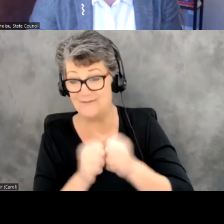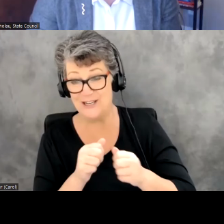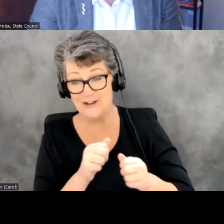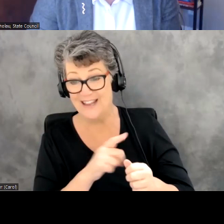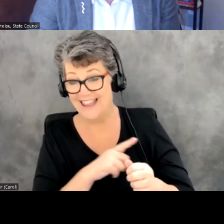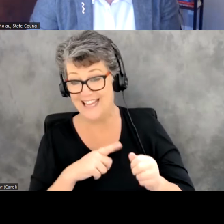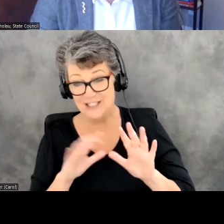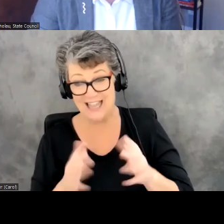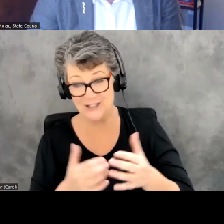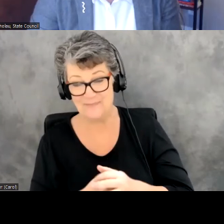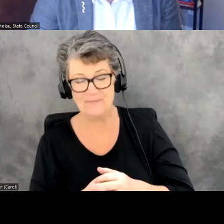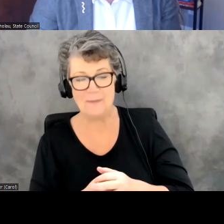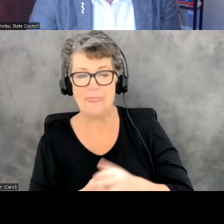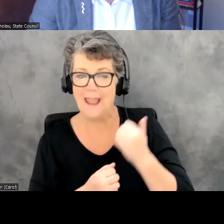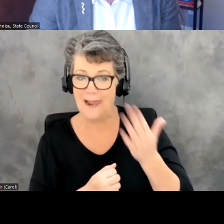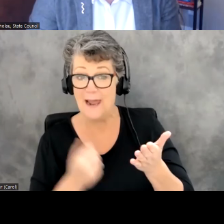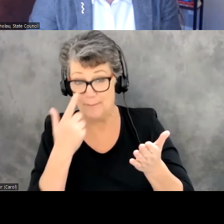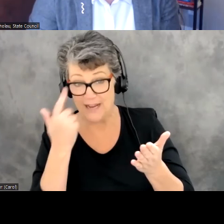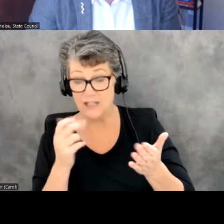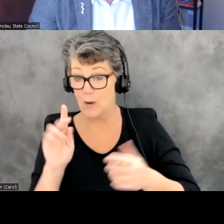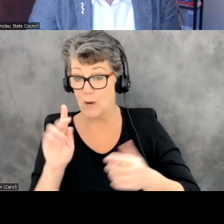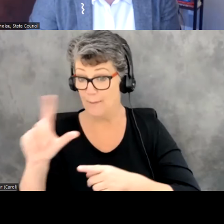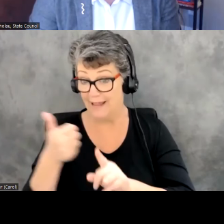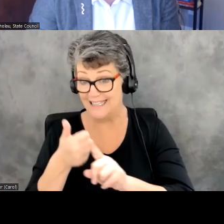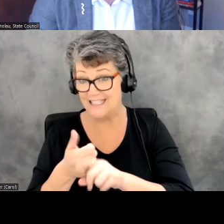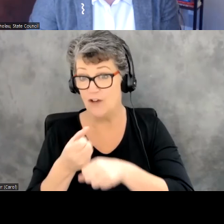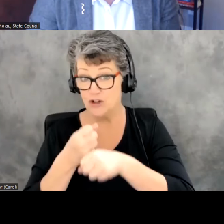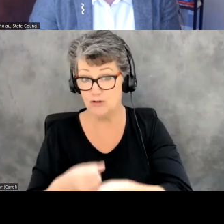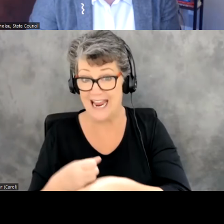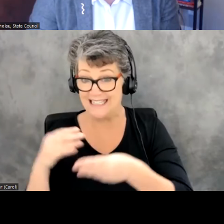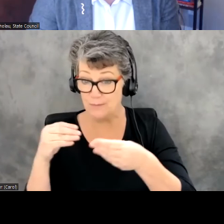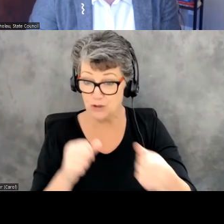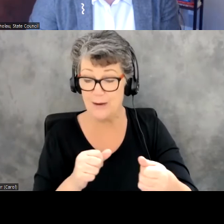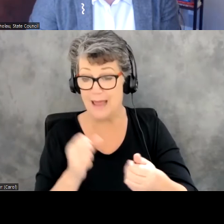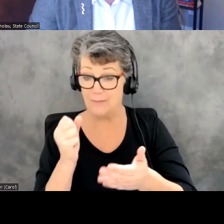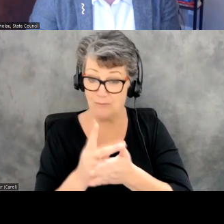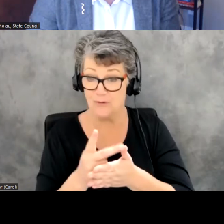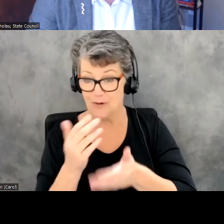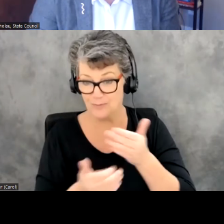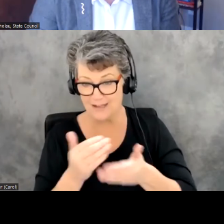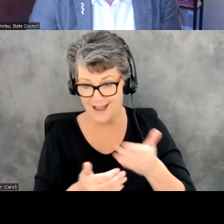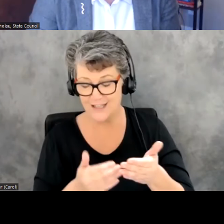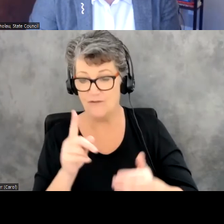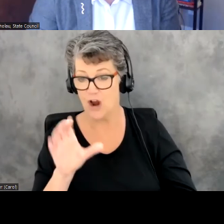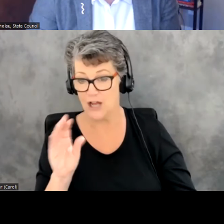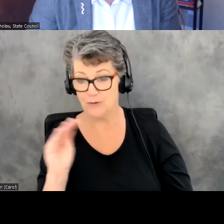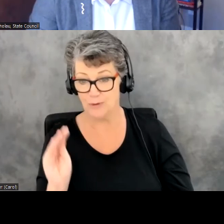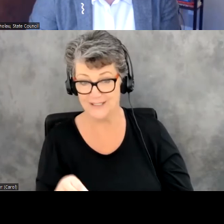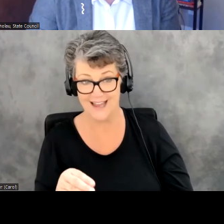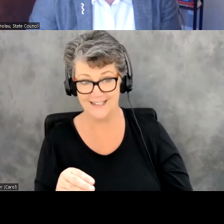legislation, because while the bill creates a streamlined approval process for